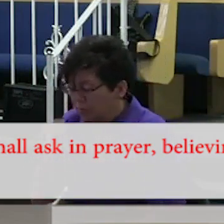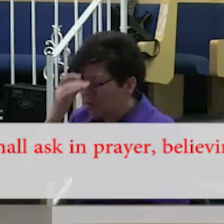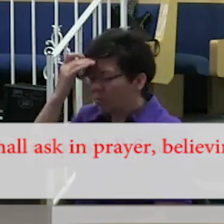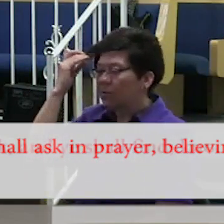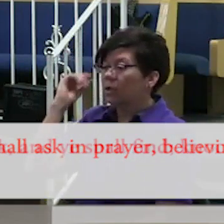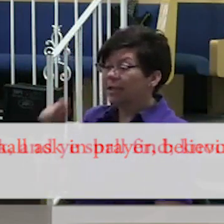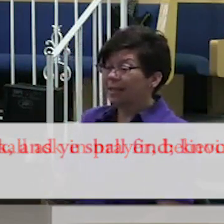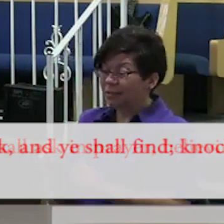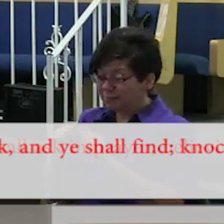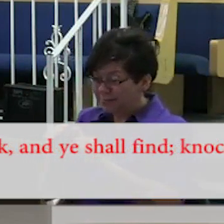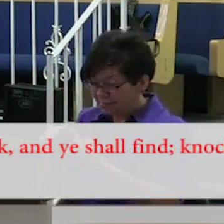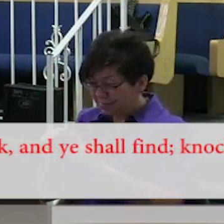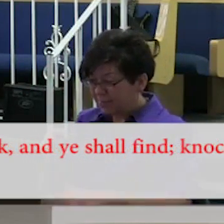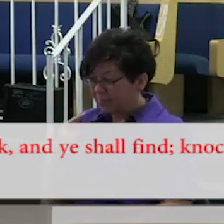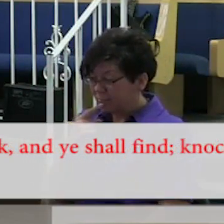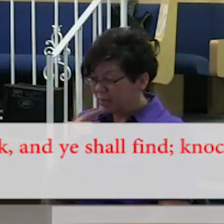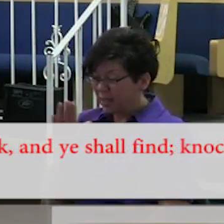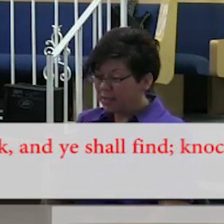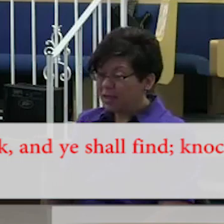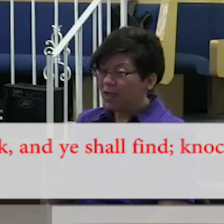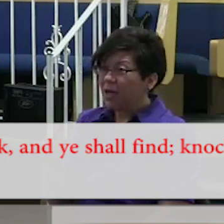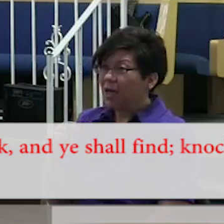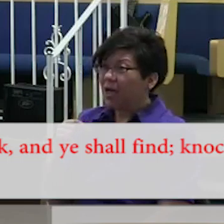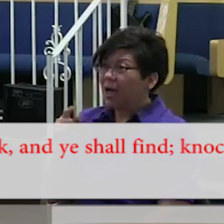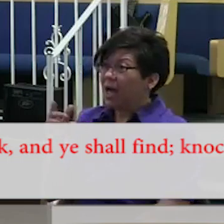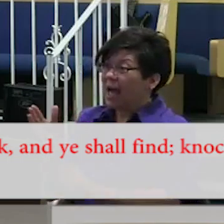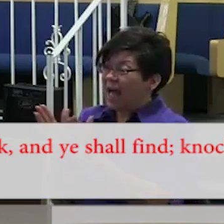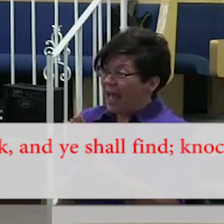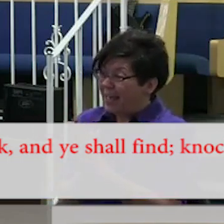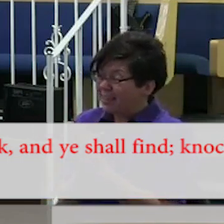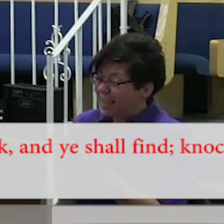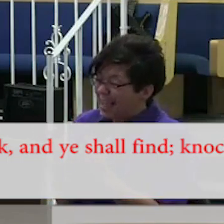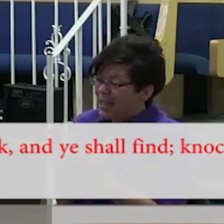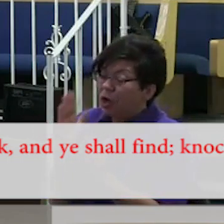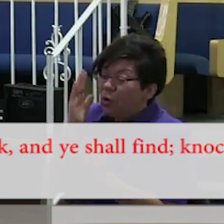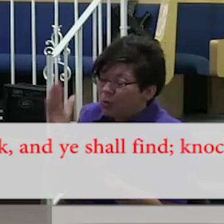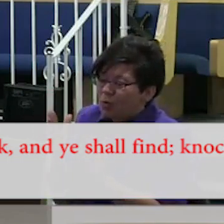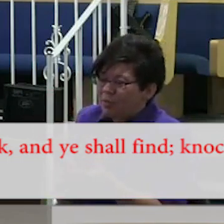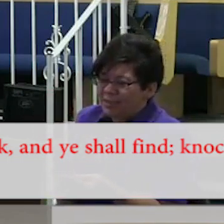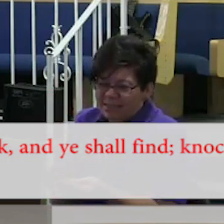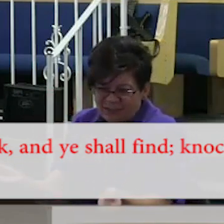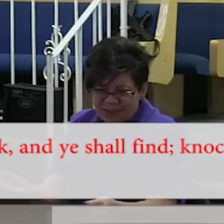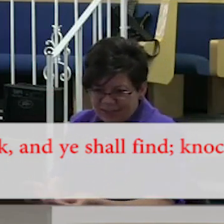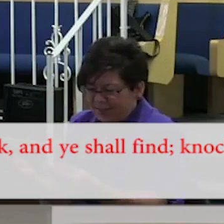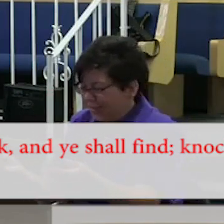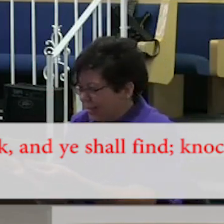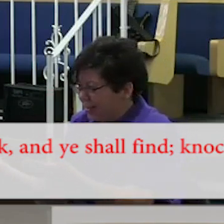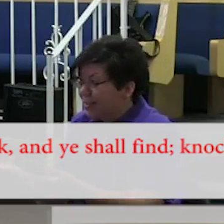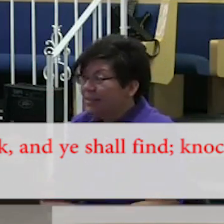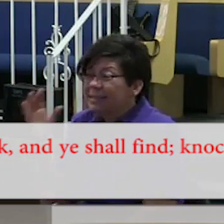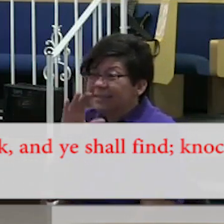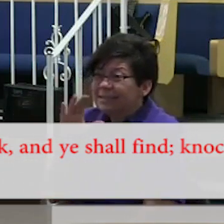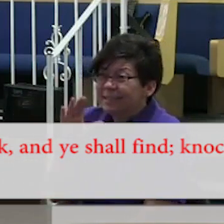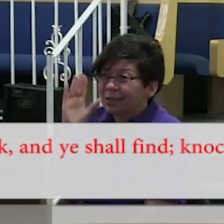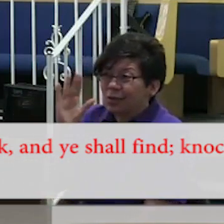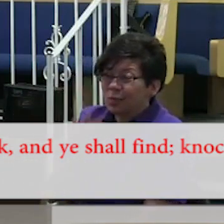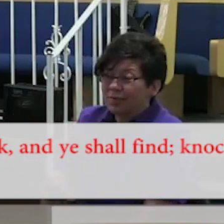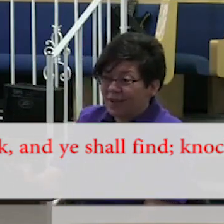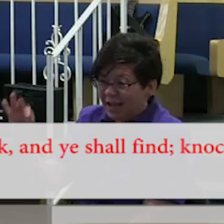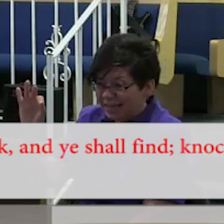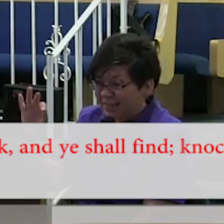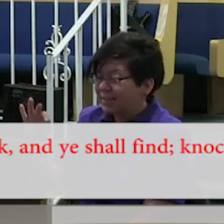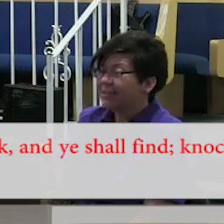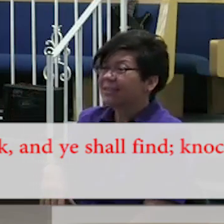He went on so far as to say, "Ask and it shall be given you. Seek and ye shall